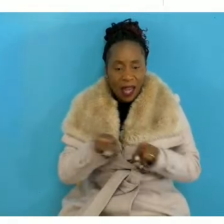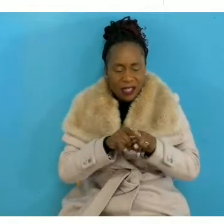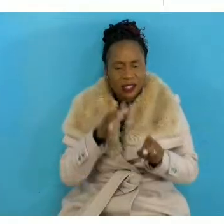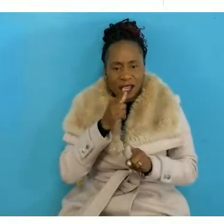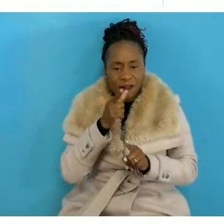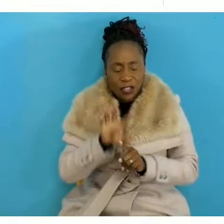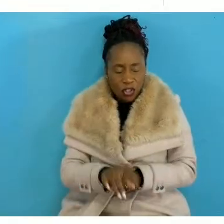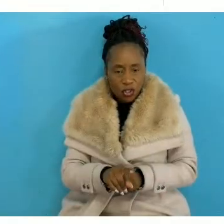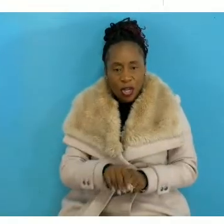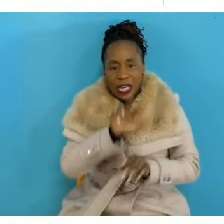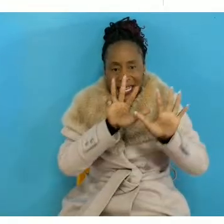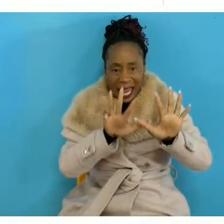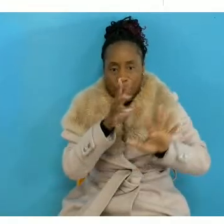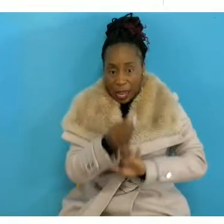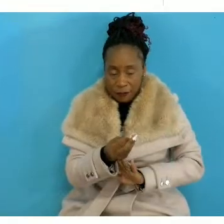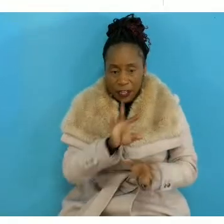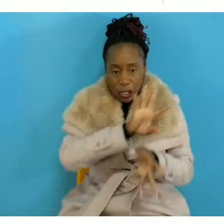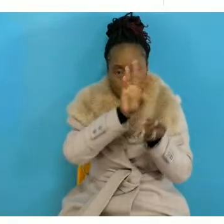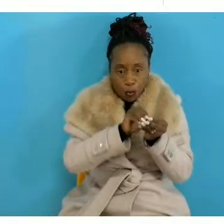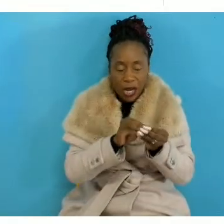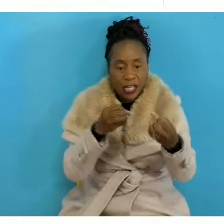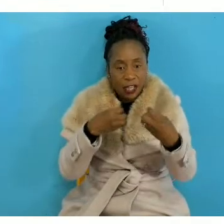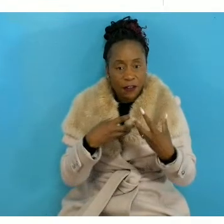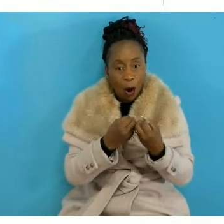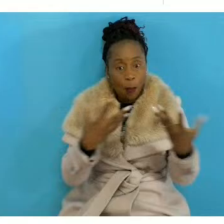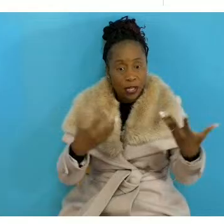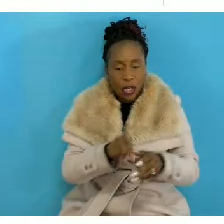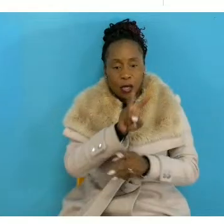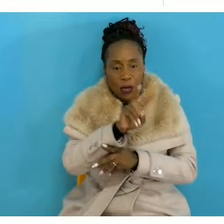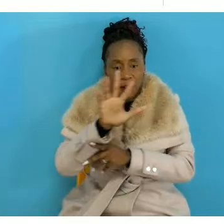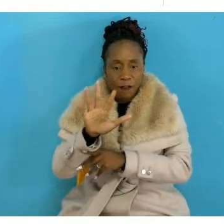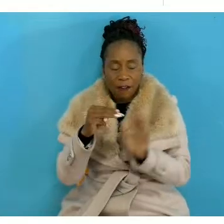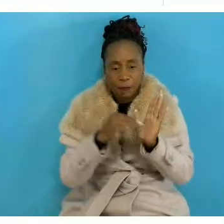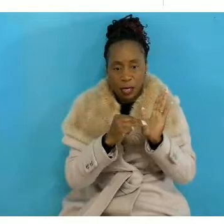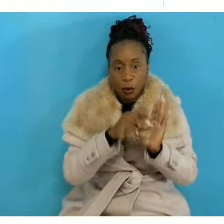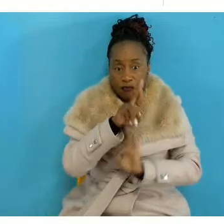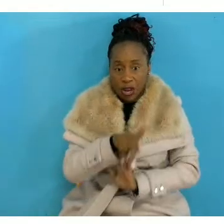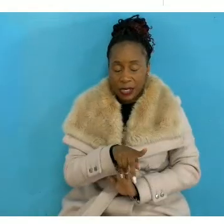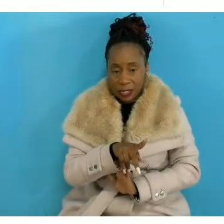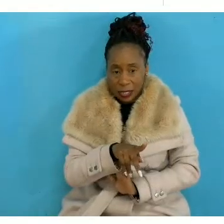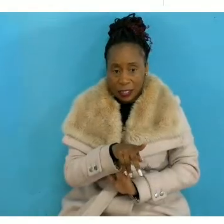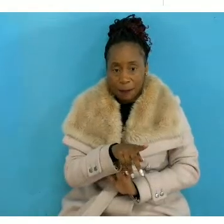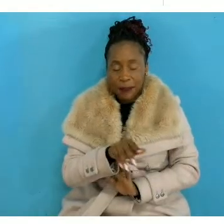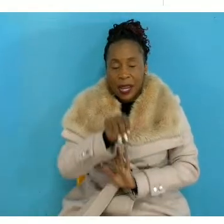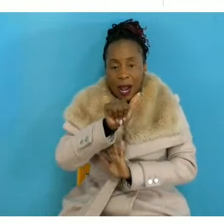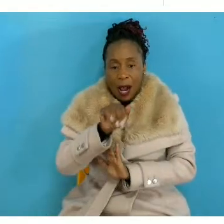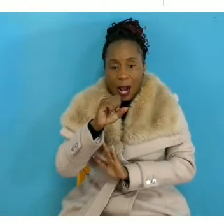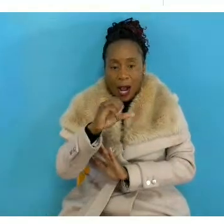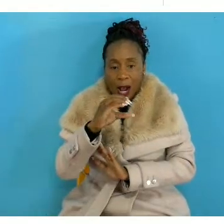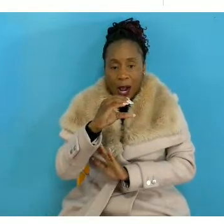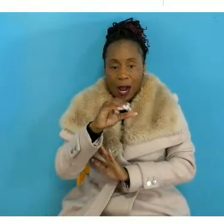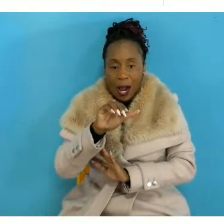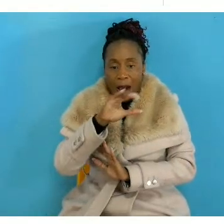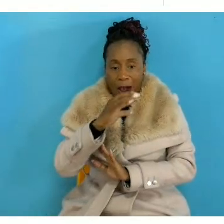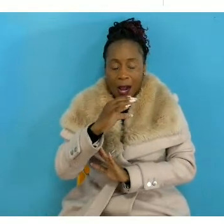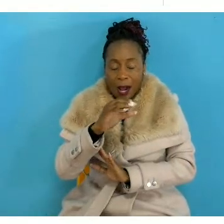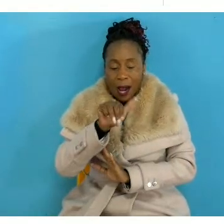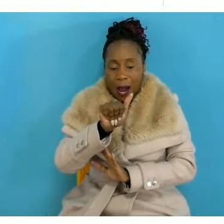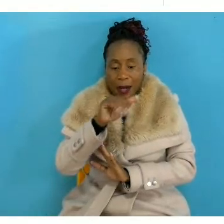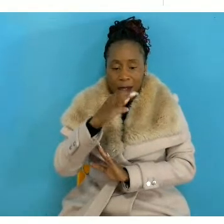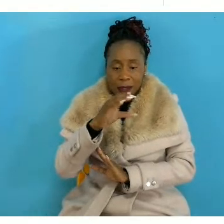Labs. In total, we are allocated 25 million. And then the AXA rental, which is the rental with